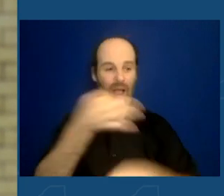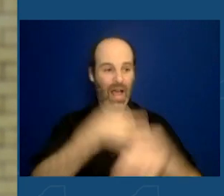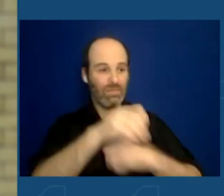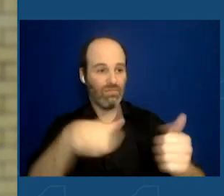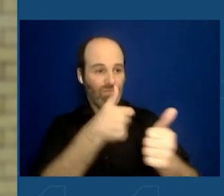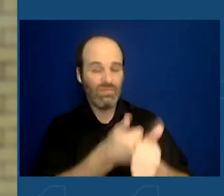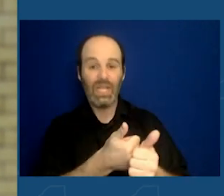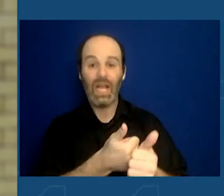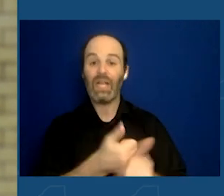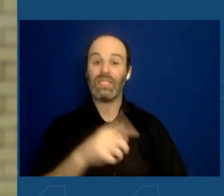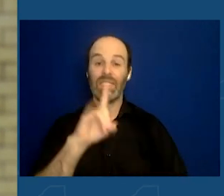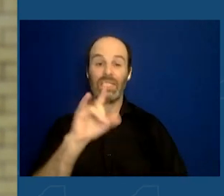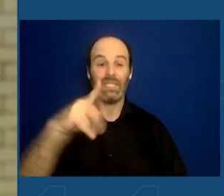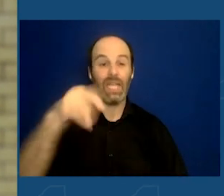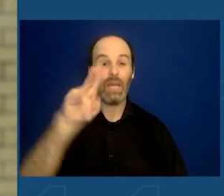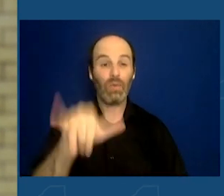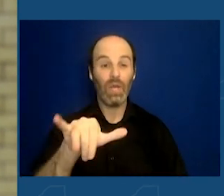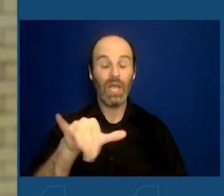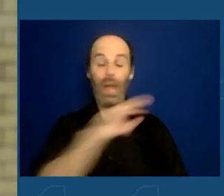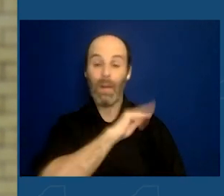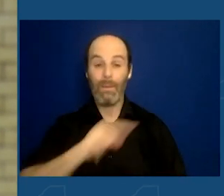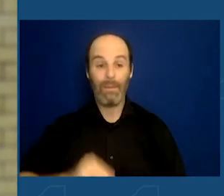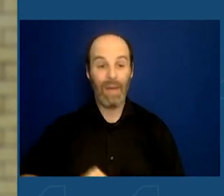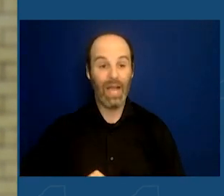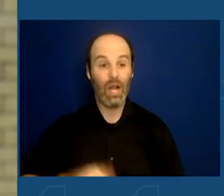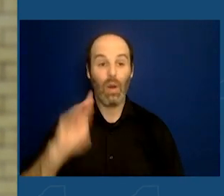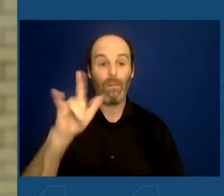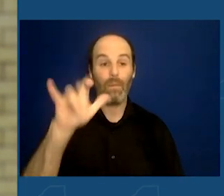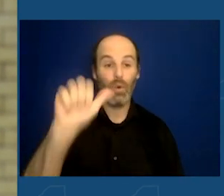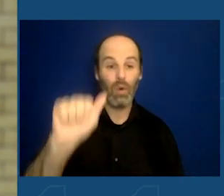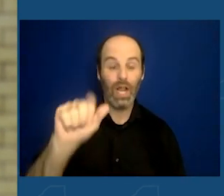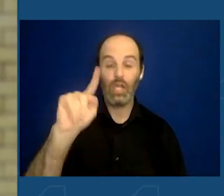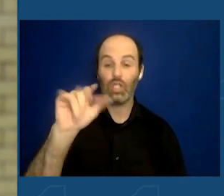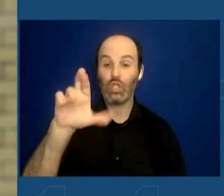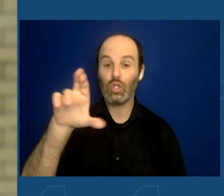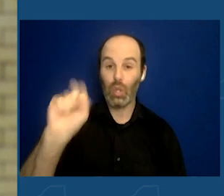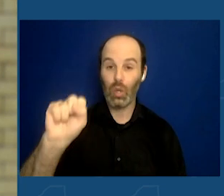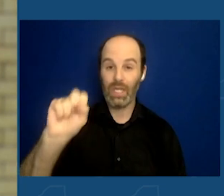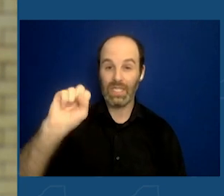Maria Torres Springer. So thank you for being here as well.